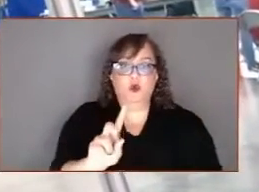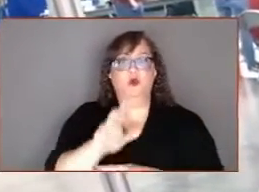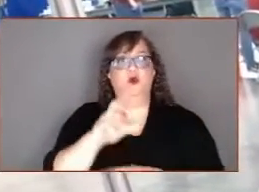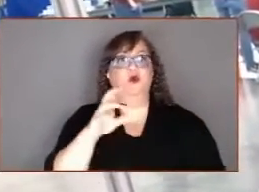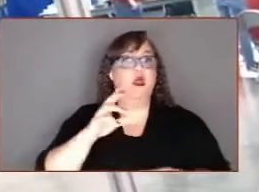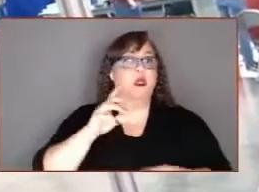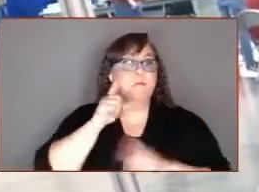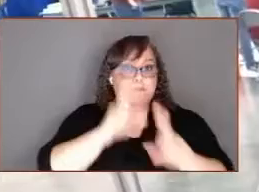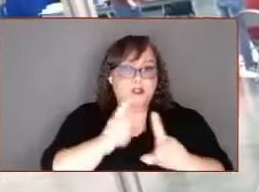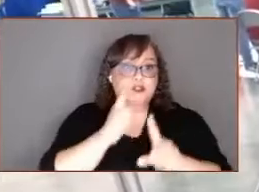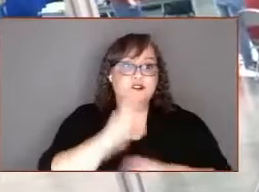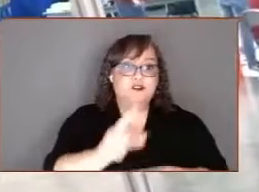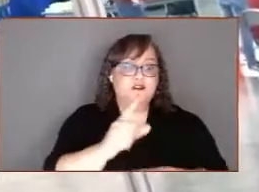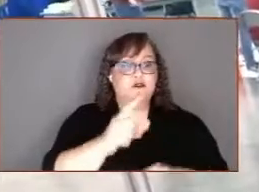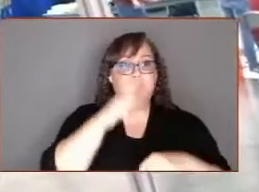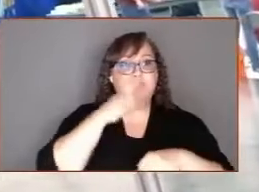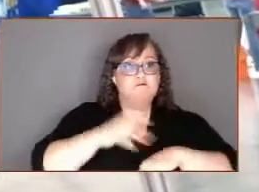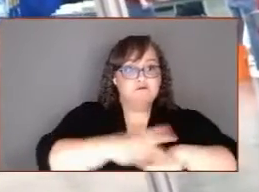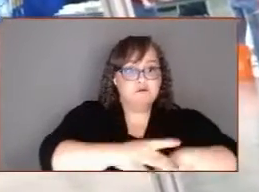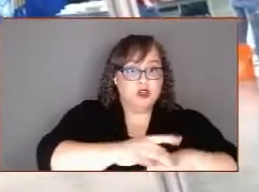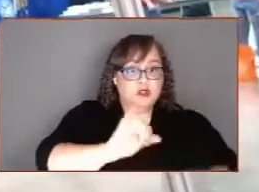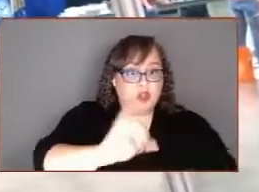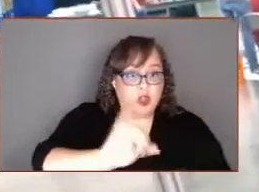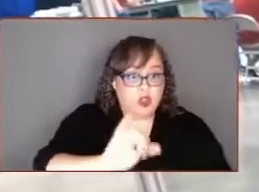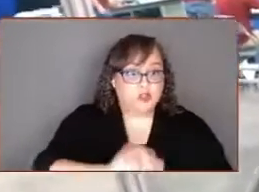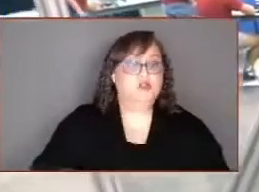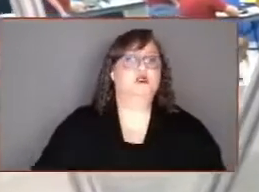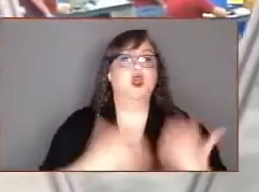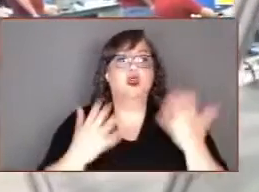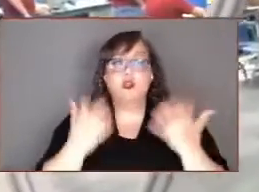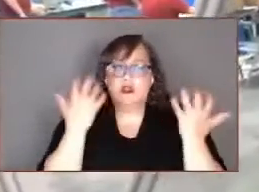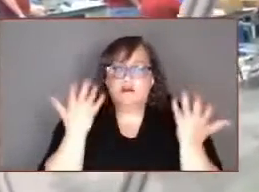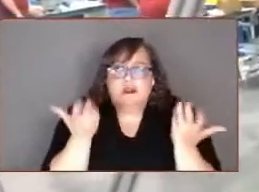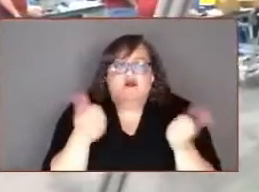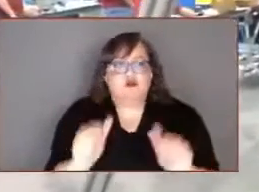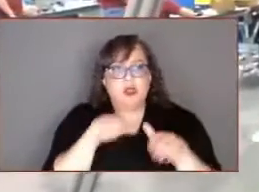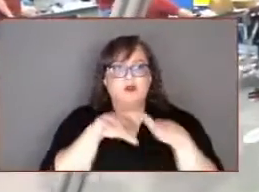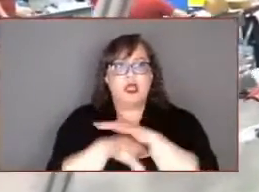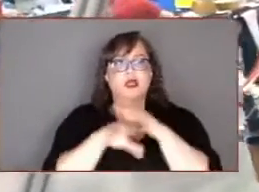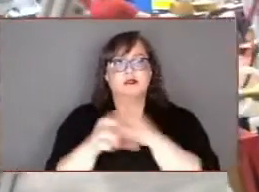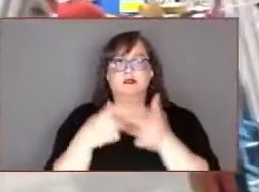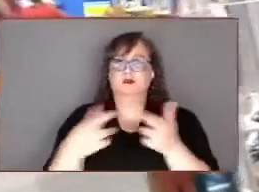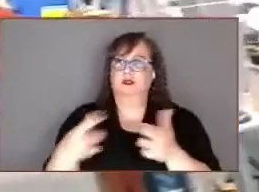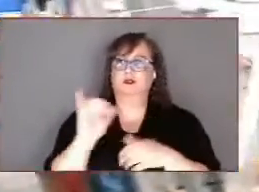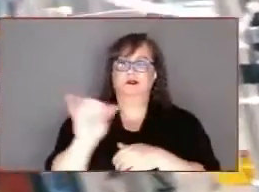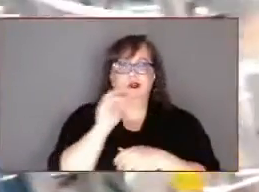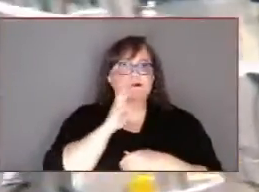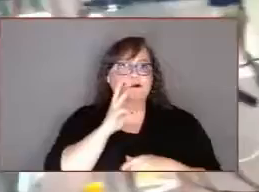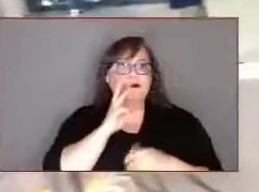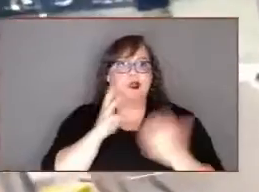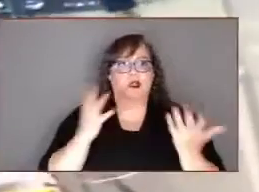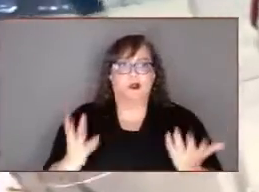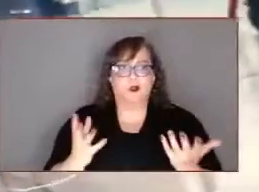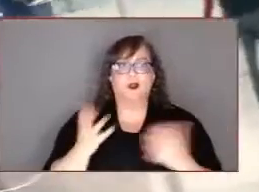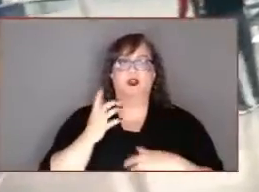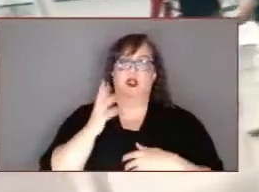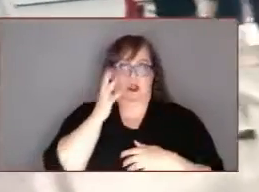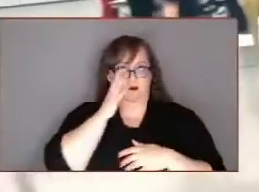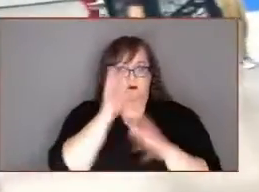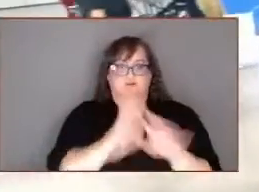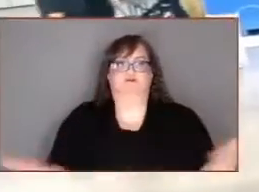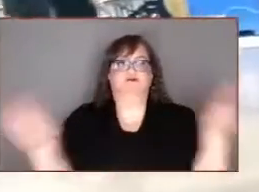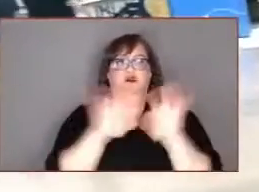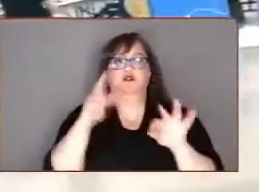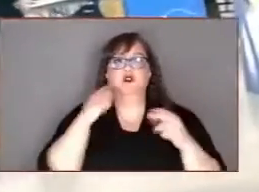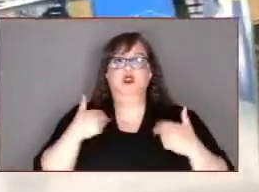competition. Now we are in person this year. We've jumped through quite a few hurdles to make that happen. And we are following very strict COVID protocols to